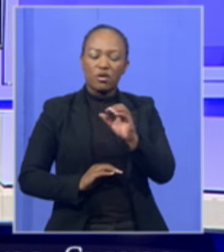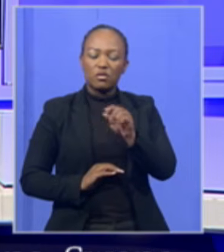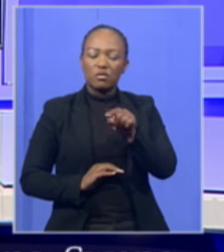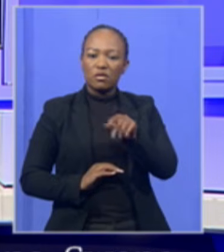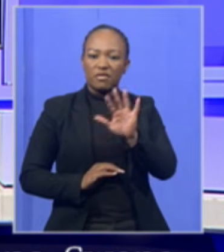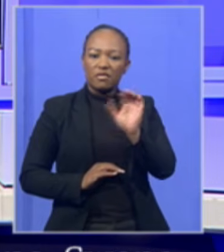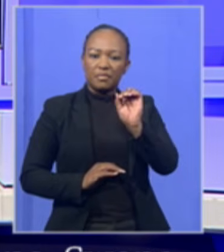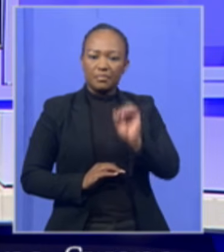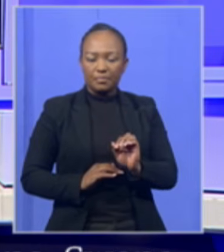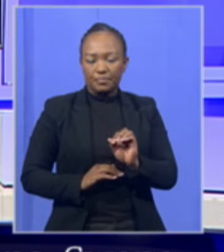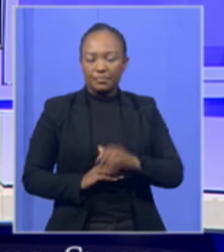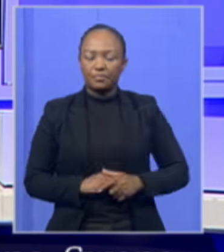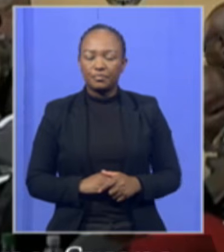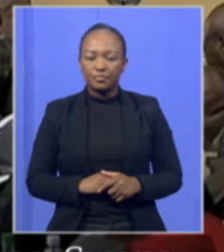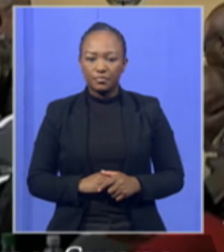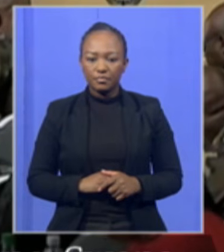peresente.